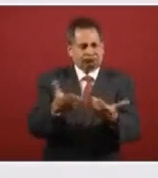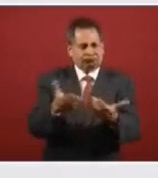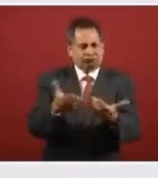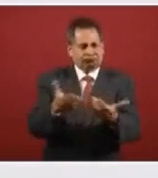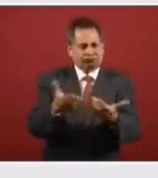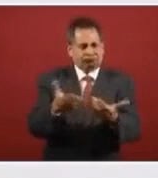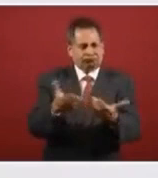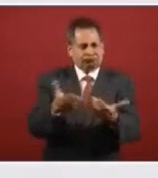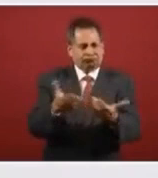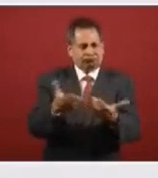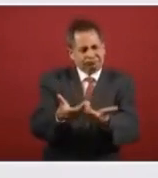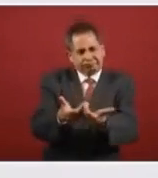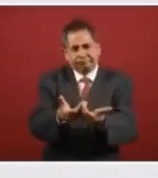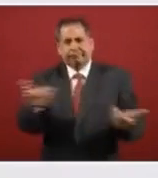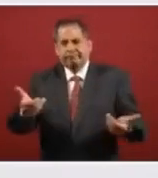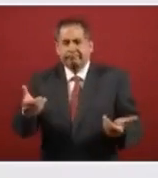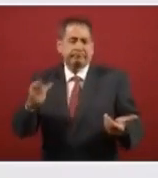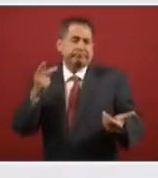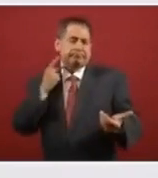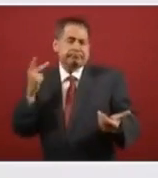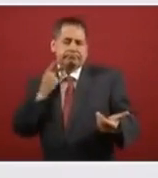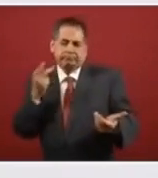political powers